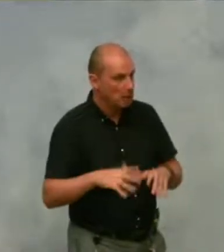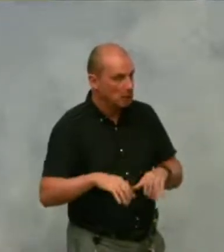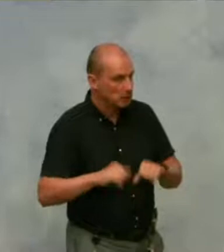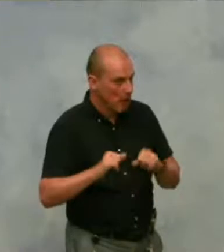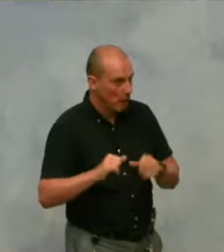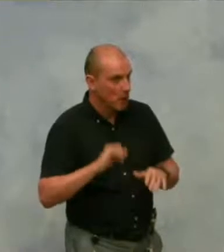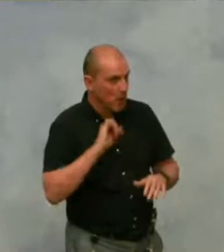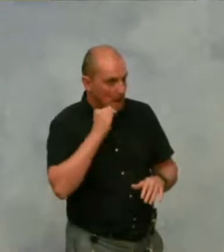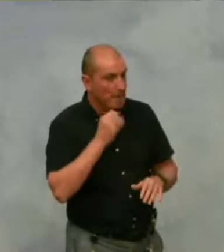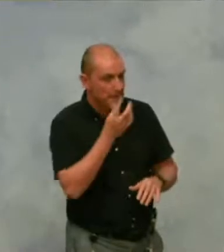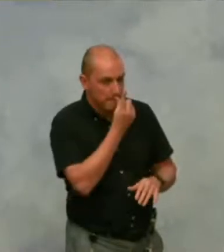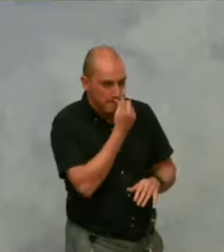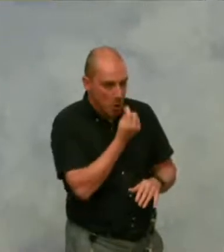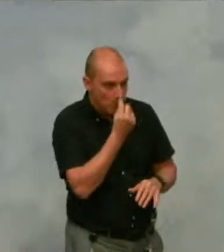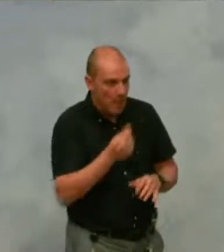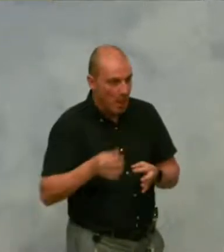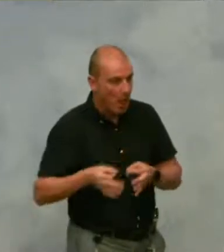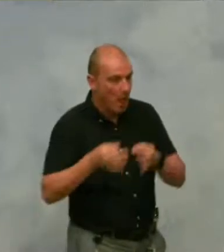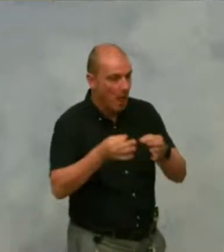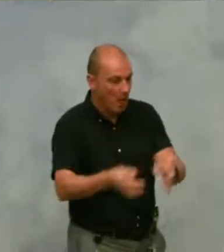23-24.